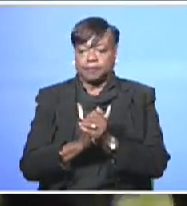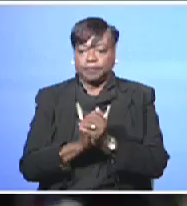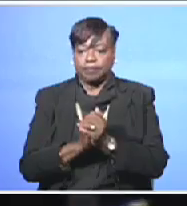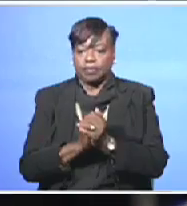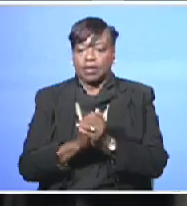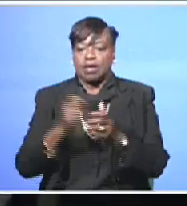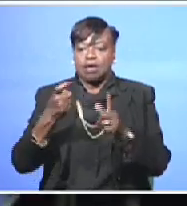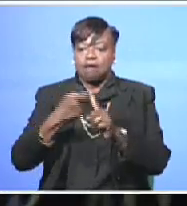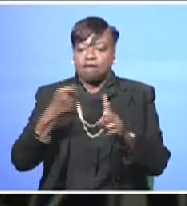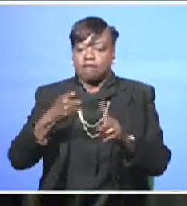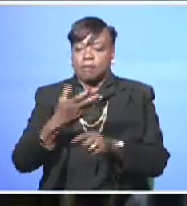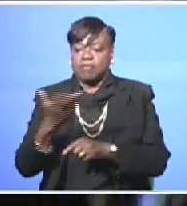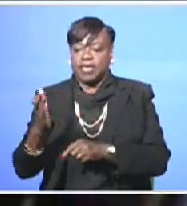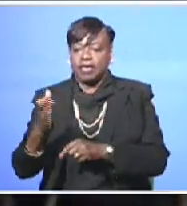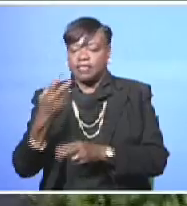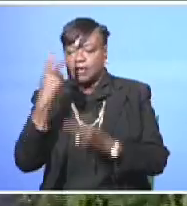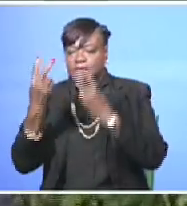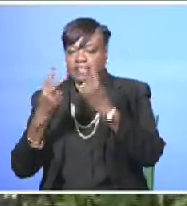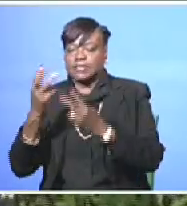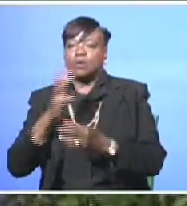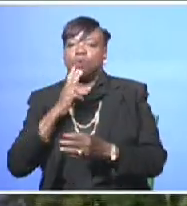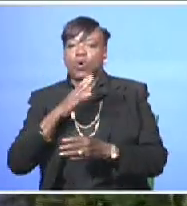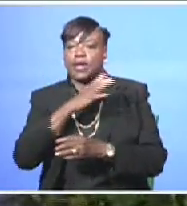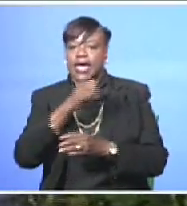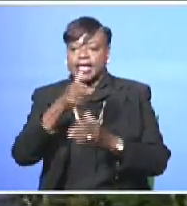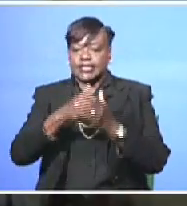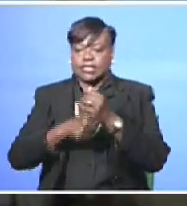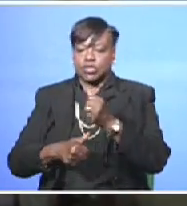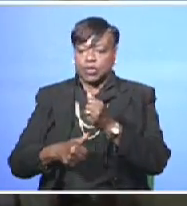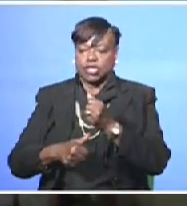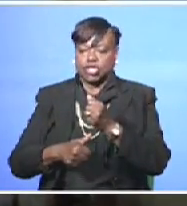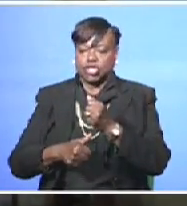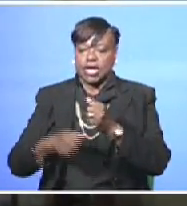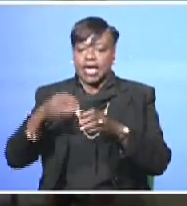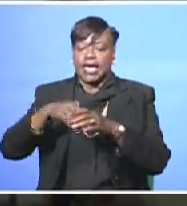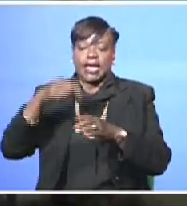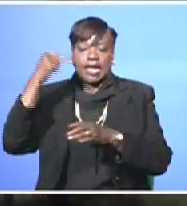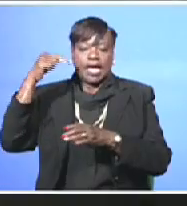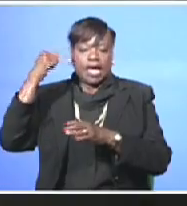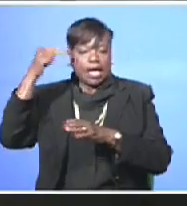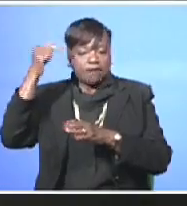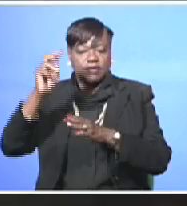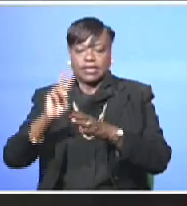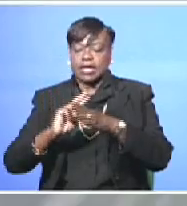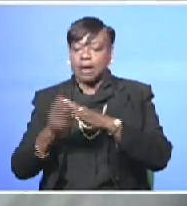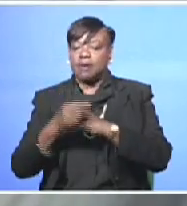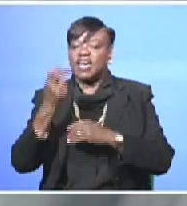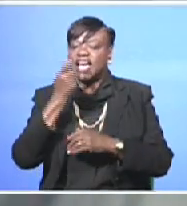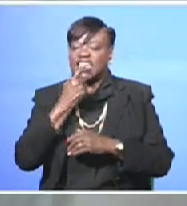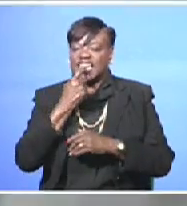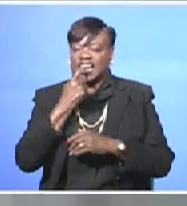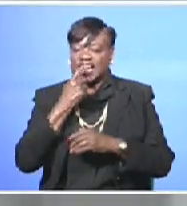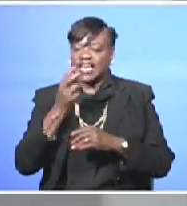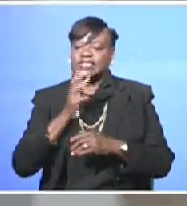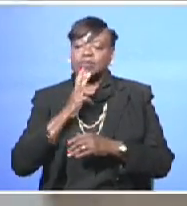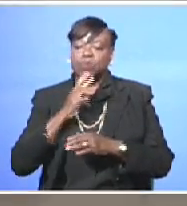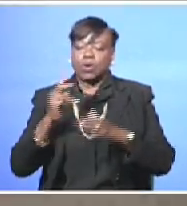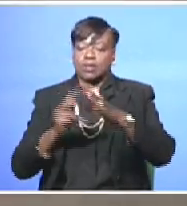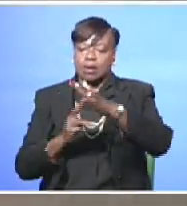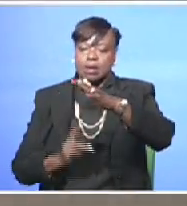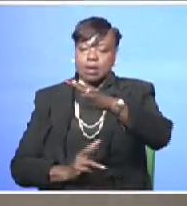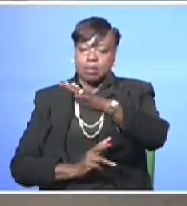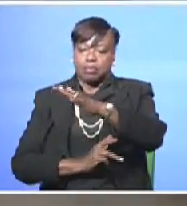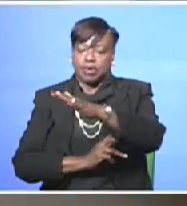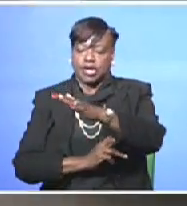there, the minister and his delegation visited the Water and Sewerage Corporation's Governor's Harbor site, the Glass Window Bridge, the future site of the Water and